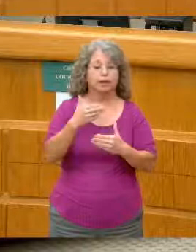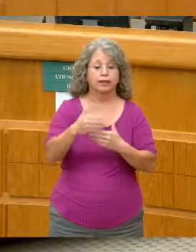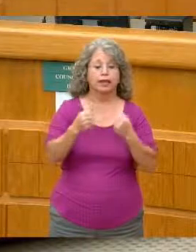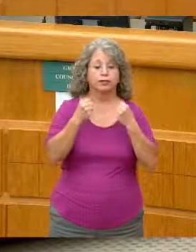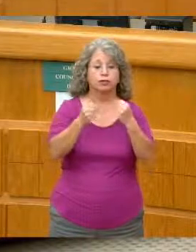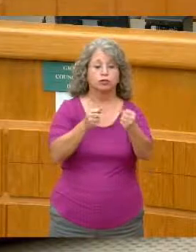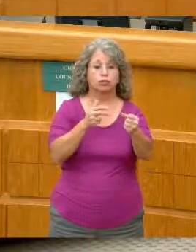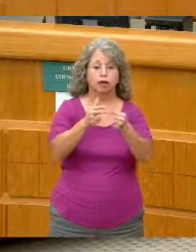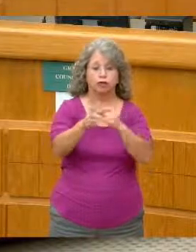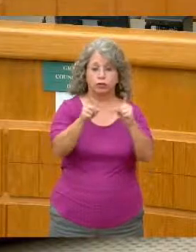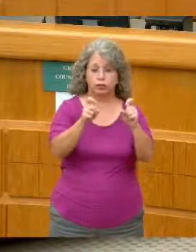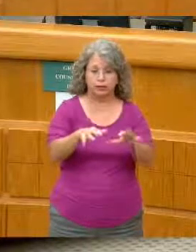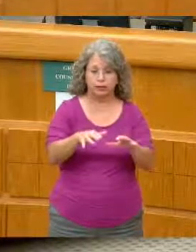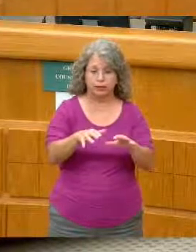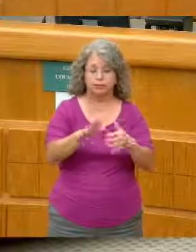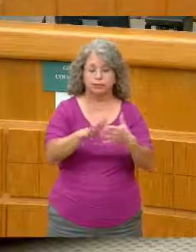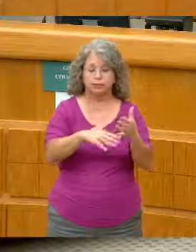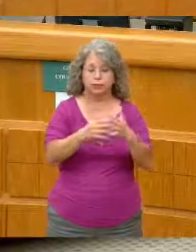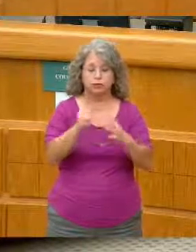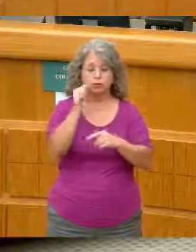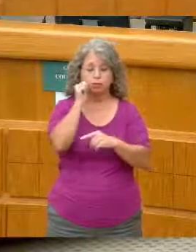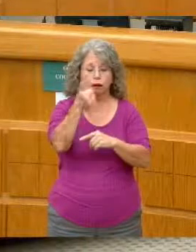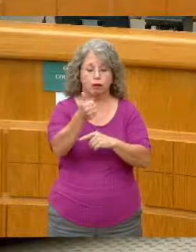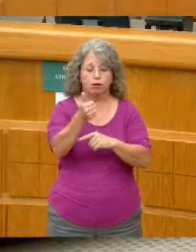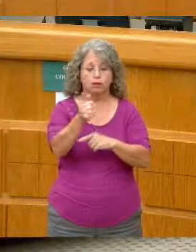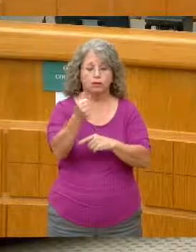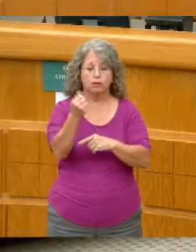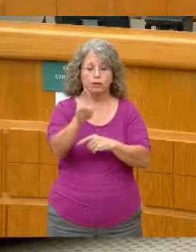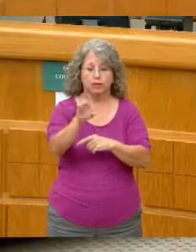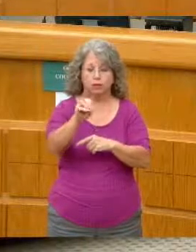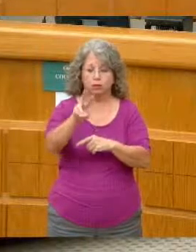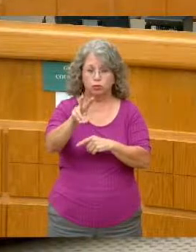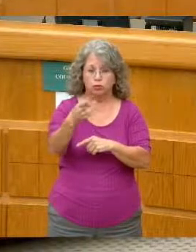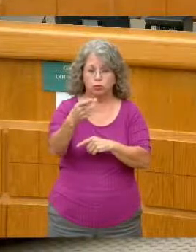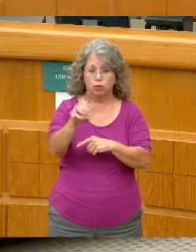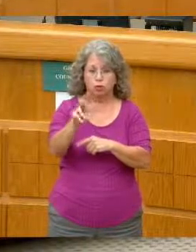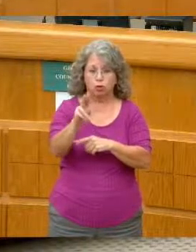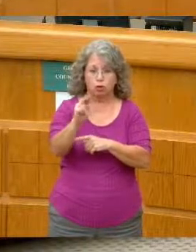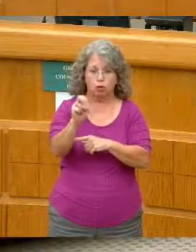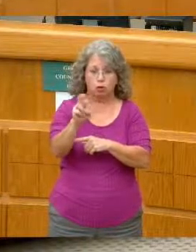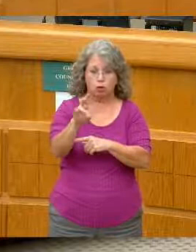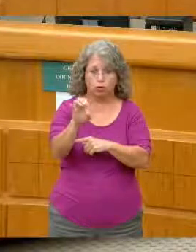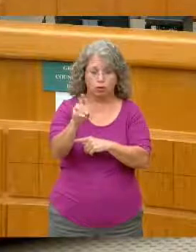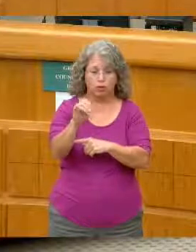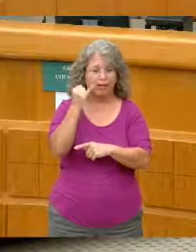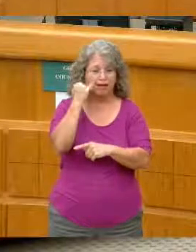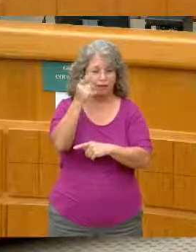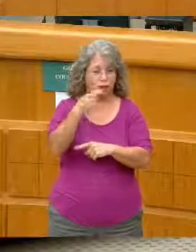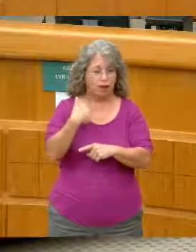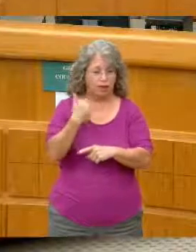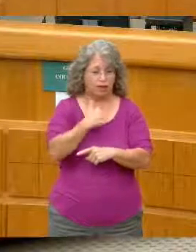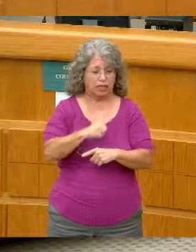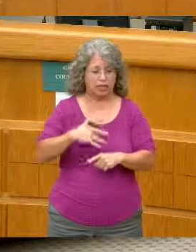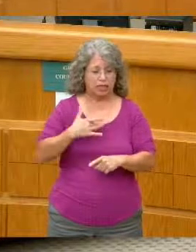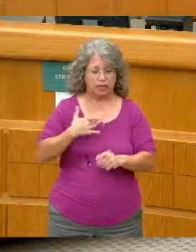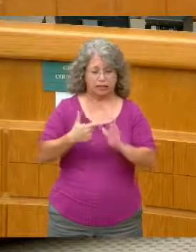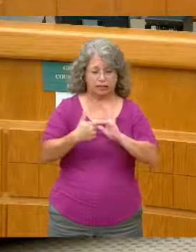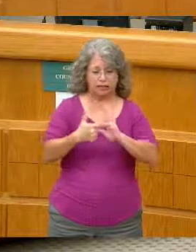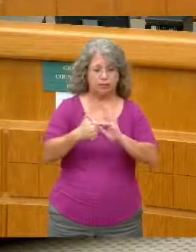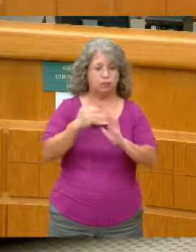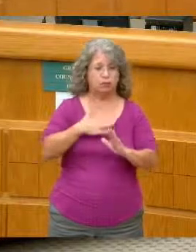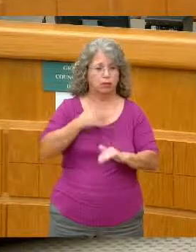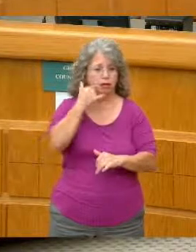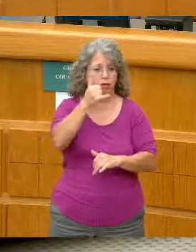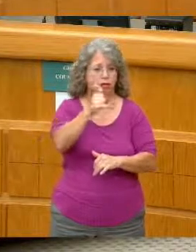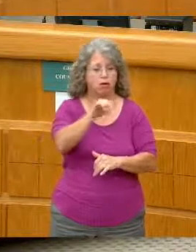Health District's next drive-through is scheduled for tomorrow at 1702 Horn Road. If you are experiencing COVID-19 symptoms, please